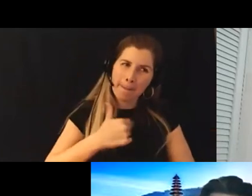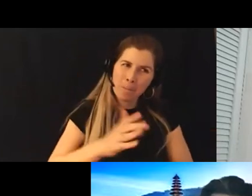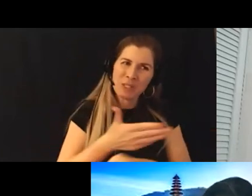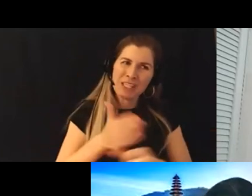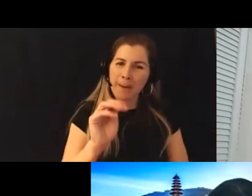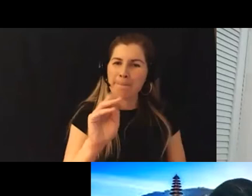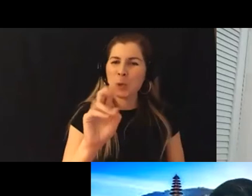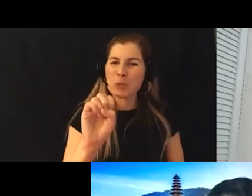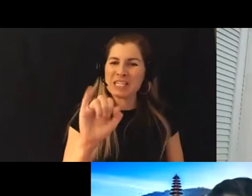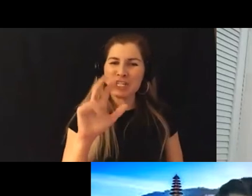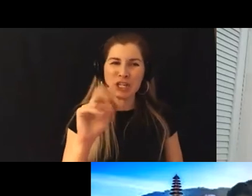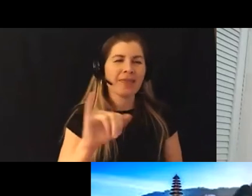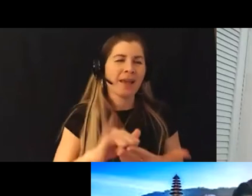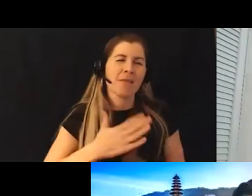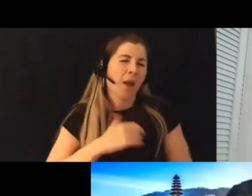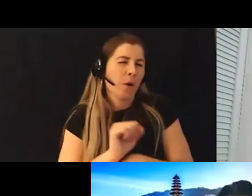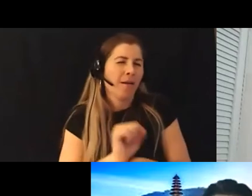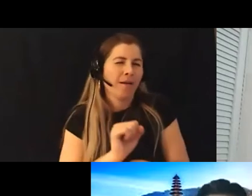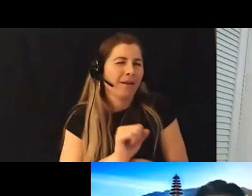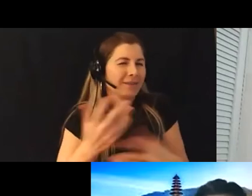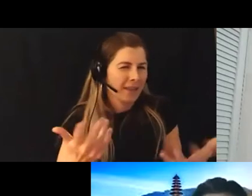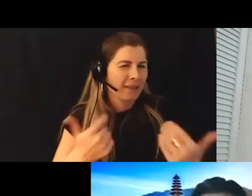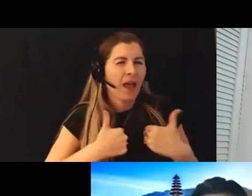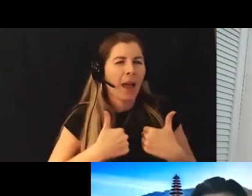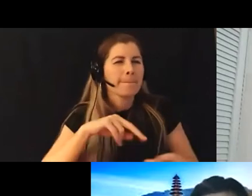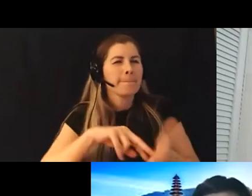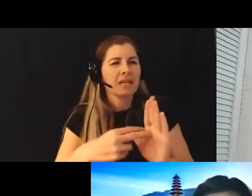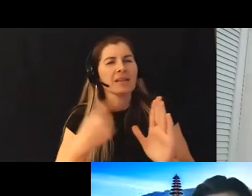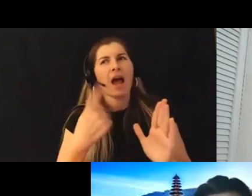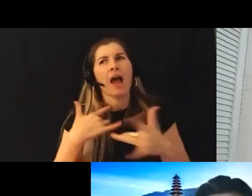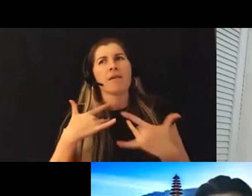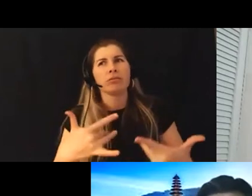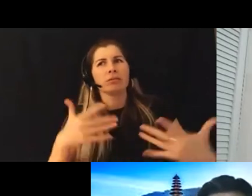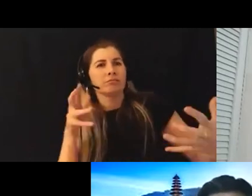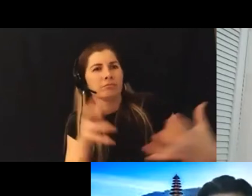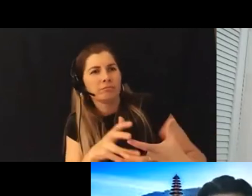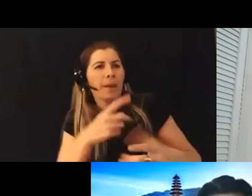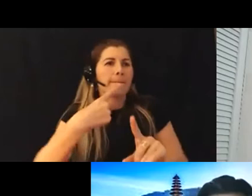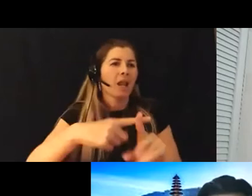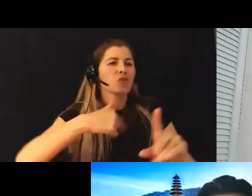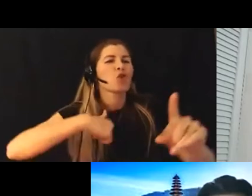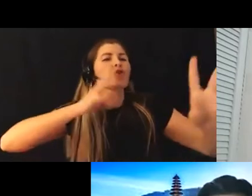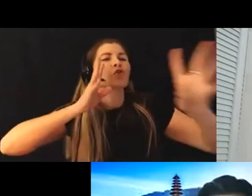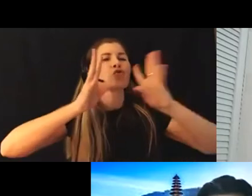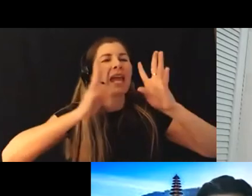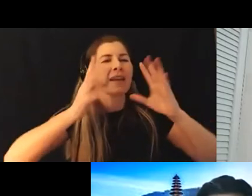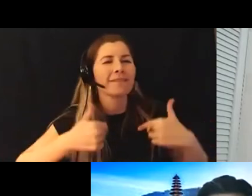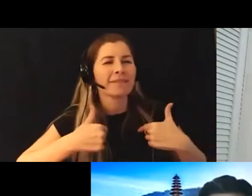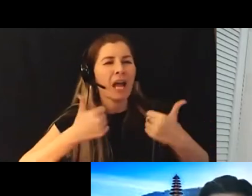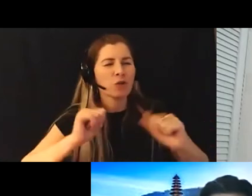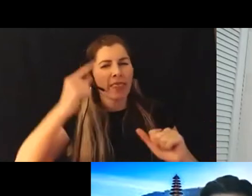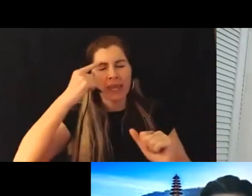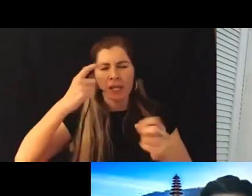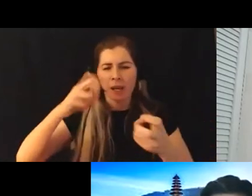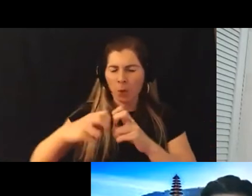that's the work that I do. So to me, being a singer and a musician means being a collaborator and a creative, a person who's looking at creative ways to solve problems